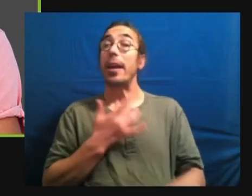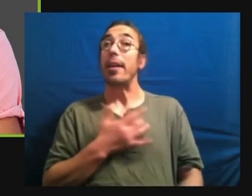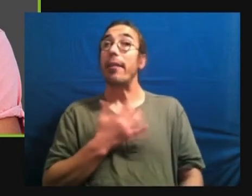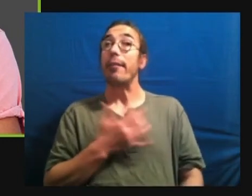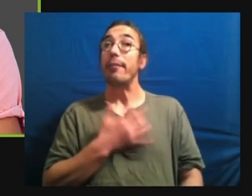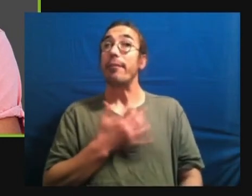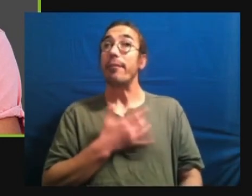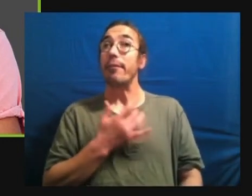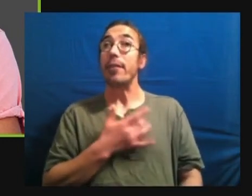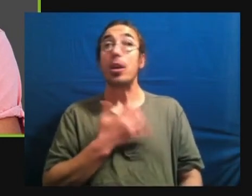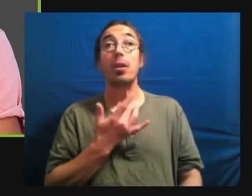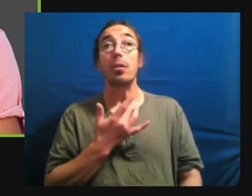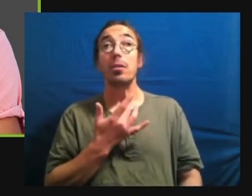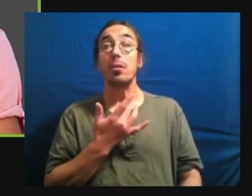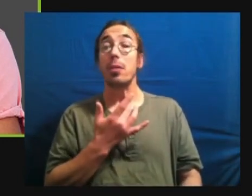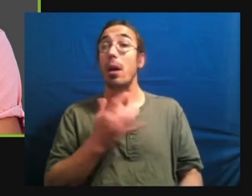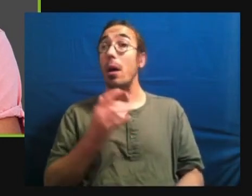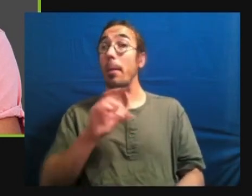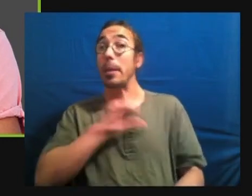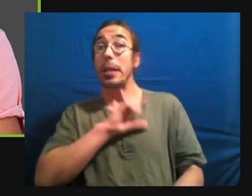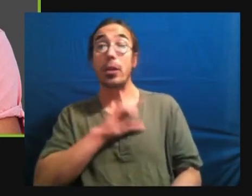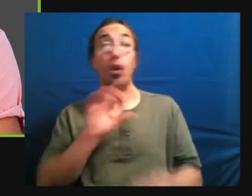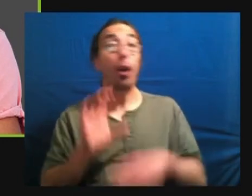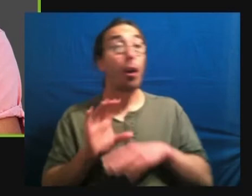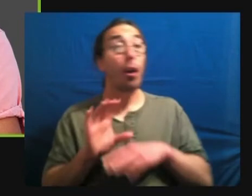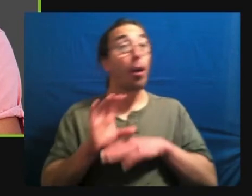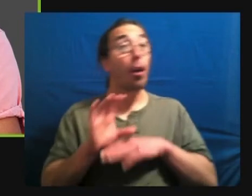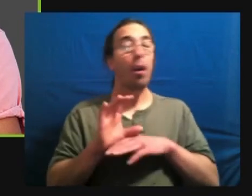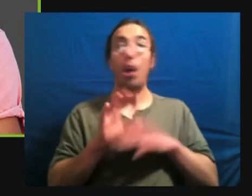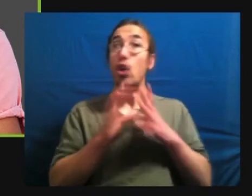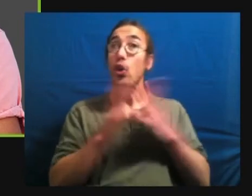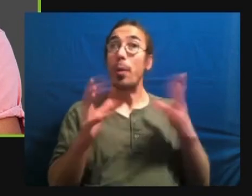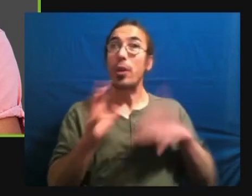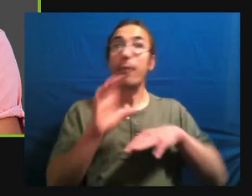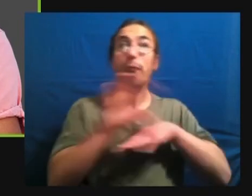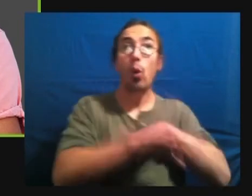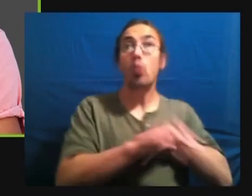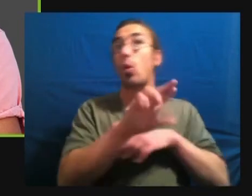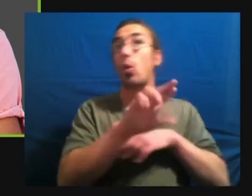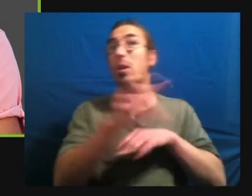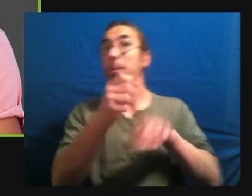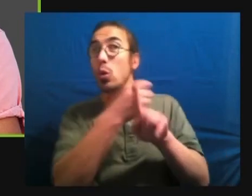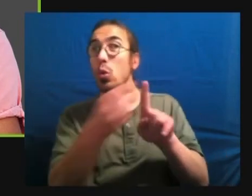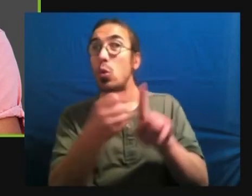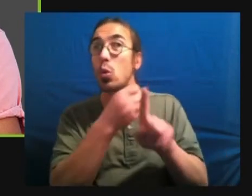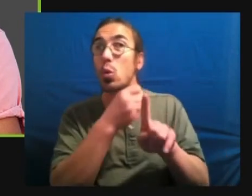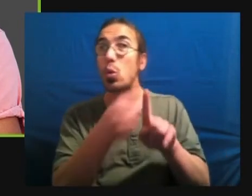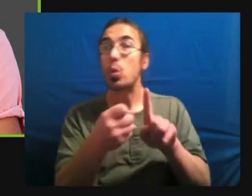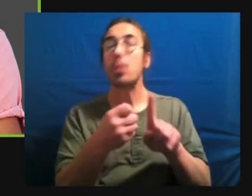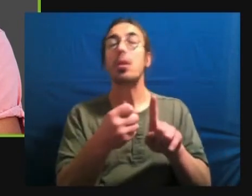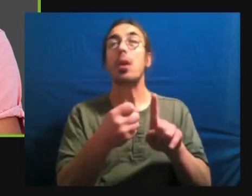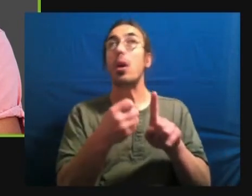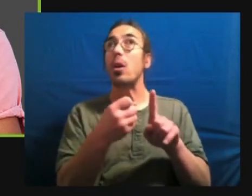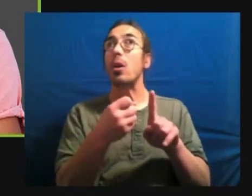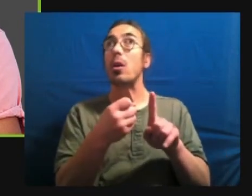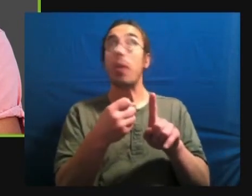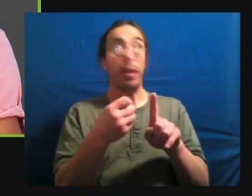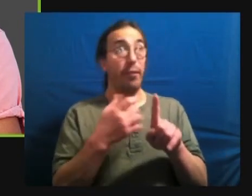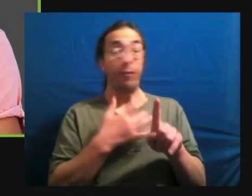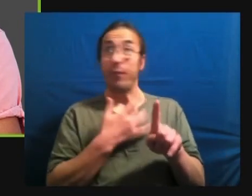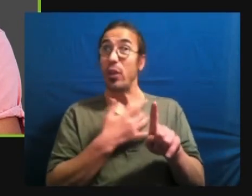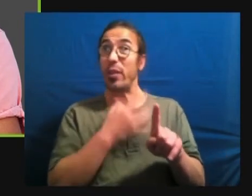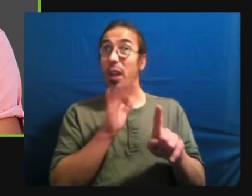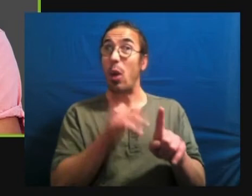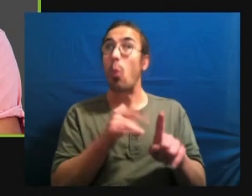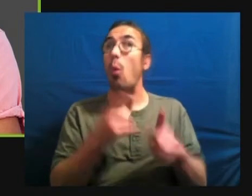and brutalized by officers, what happens at that point? Empathy is not